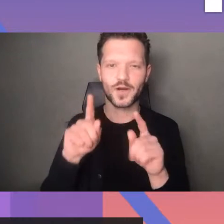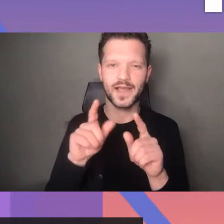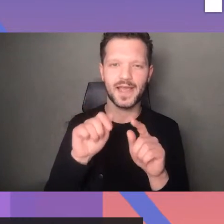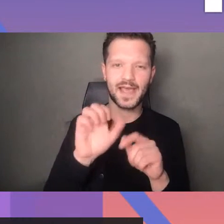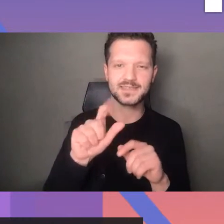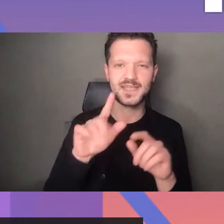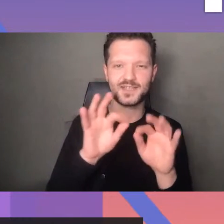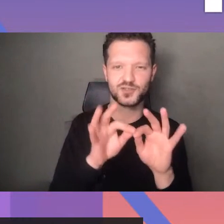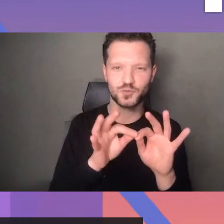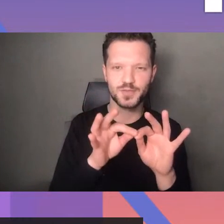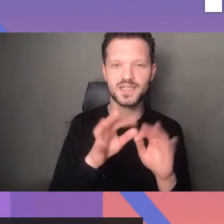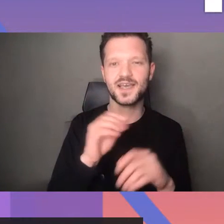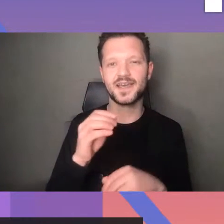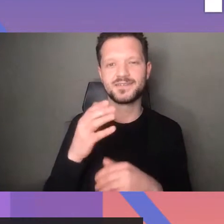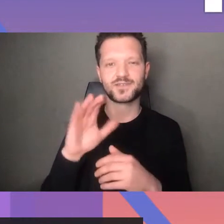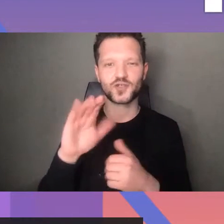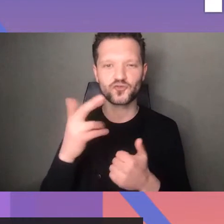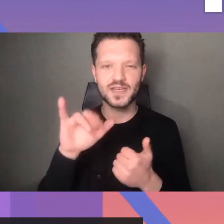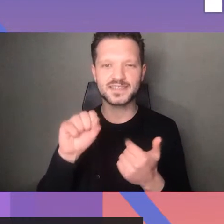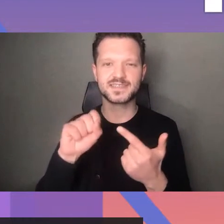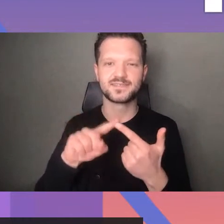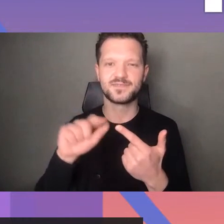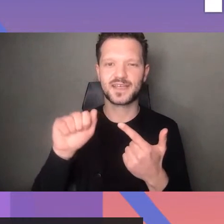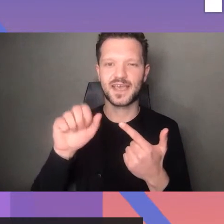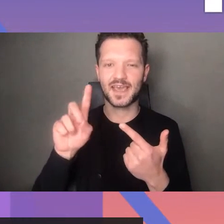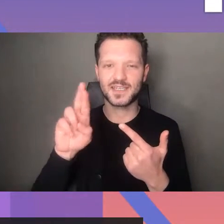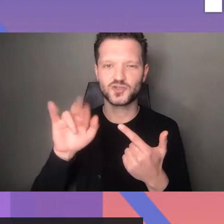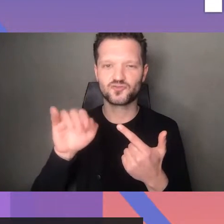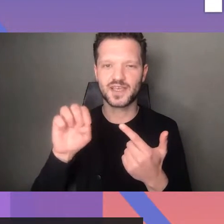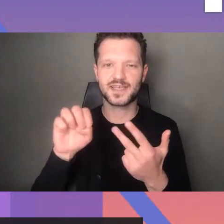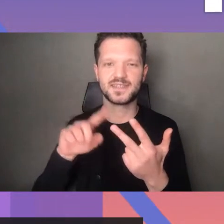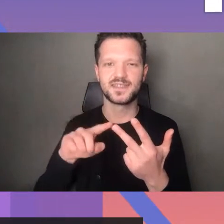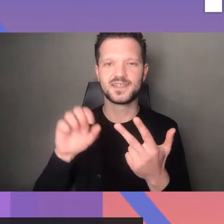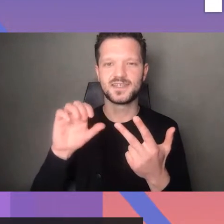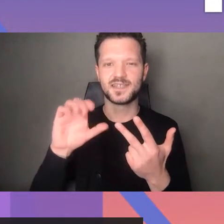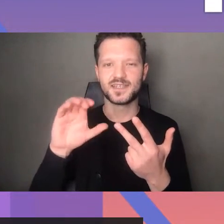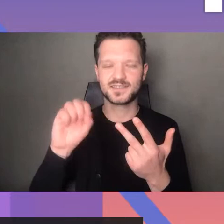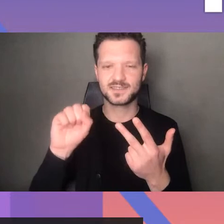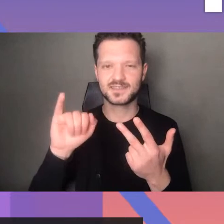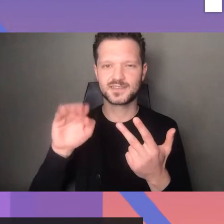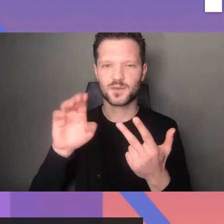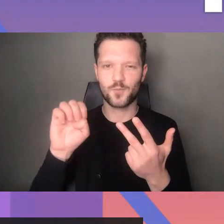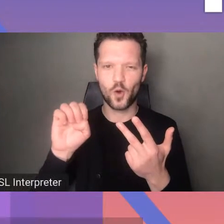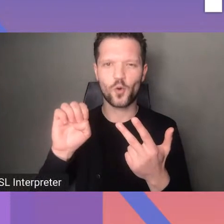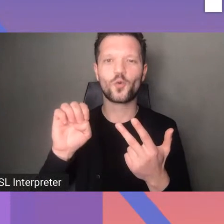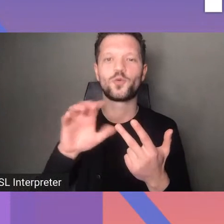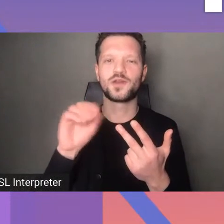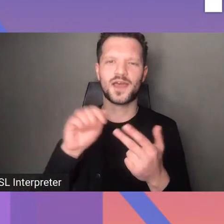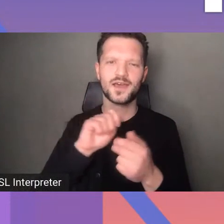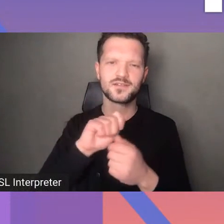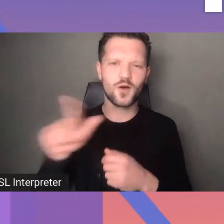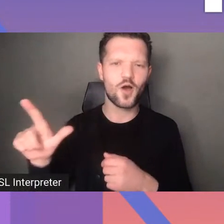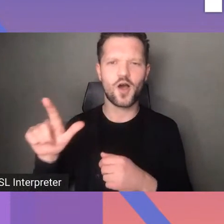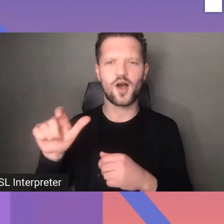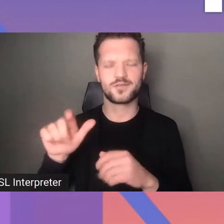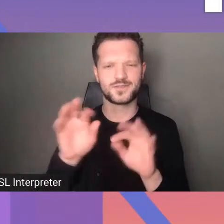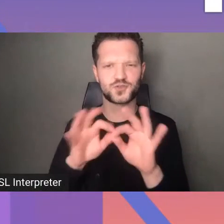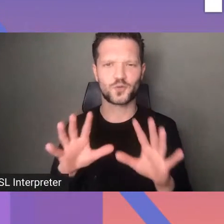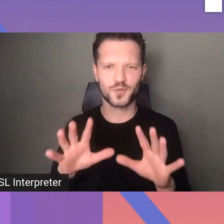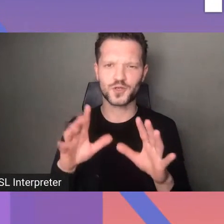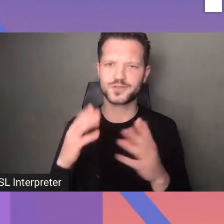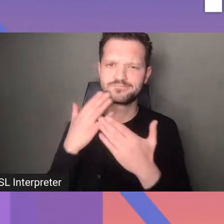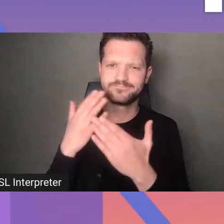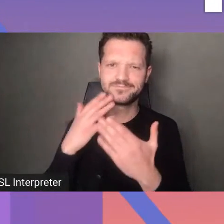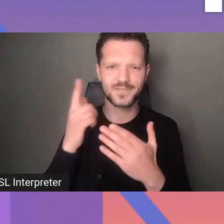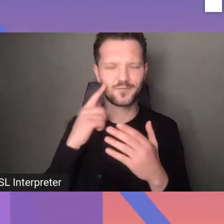and Adrian and Simone, and all of the amazing interpreters that we work with to make our programming more broadly accessible. Now I have